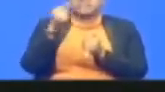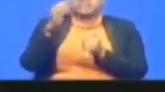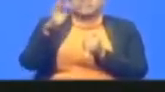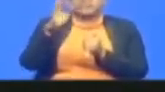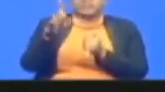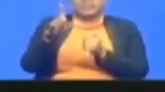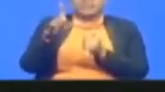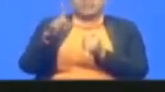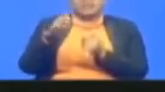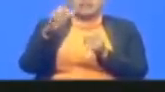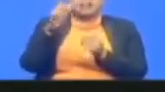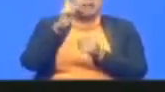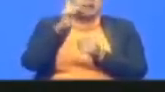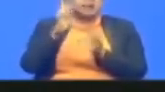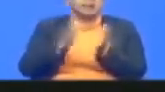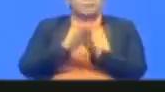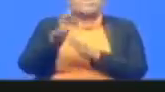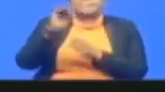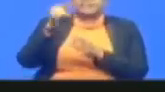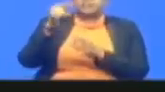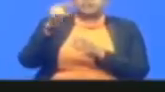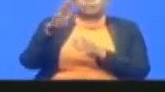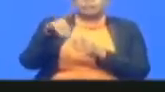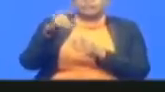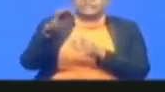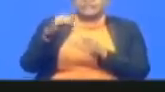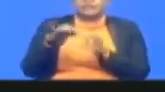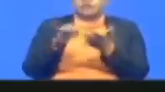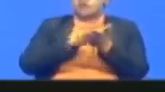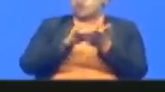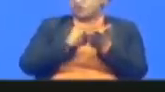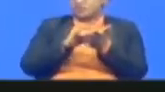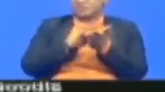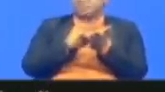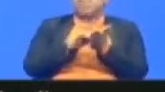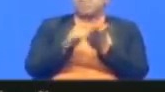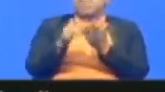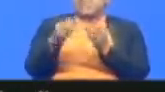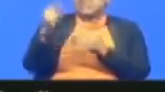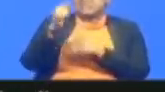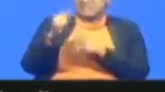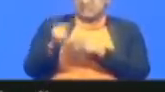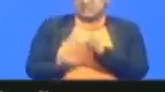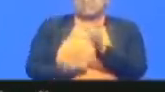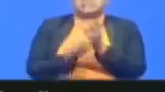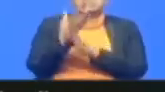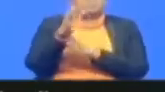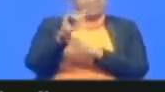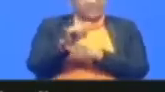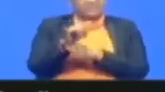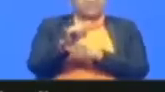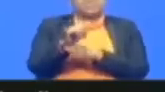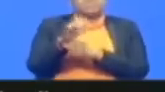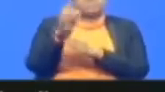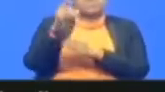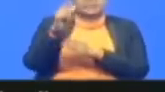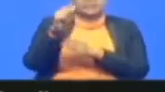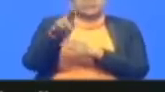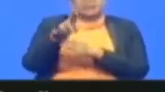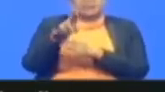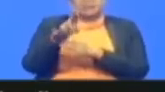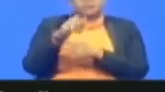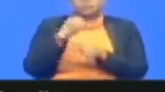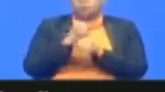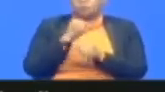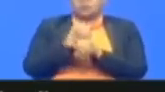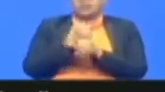London and the Metropolitan Transport Authority in New York. Closer home, Tanzania set up the DART parastatal to operate its fleet